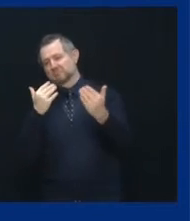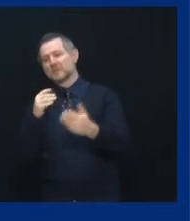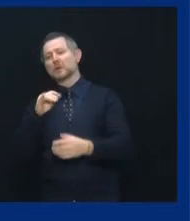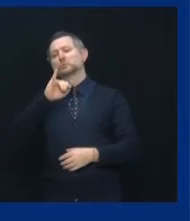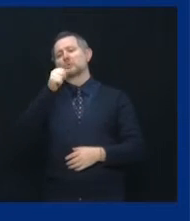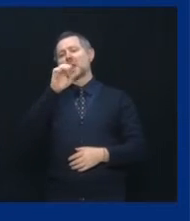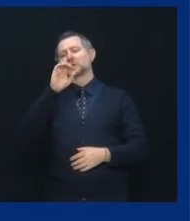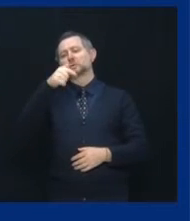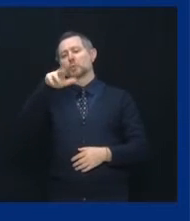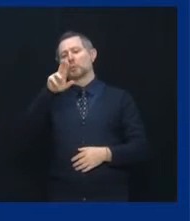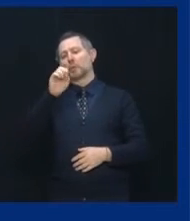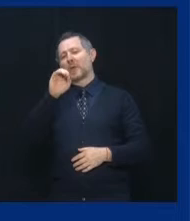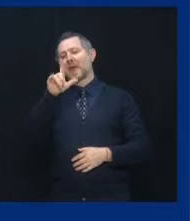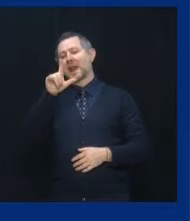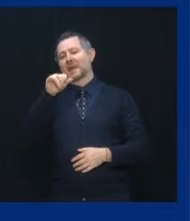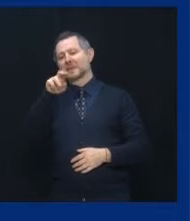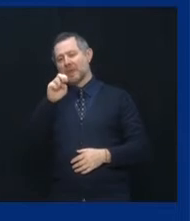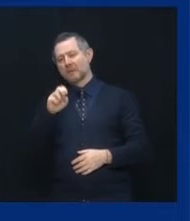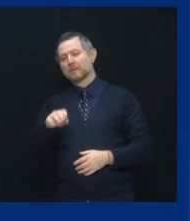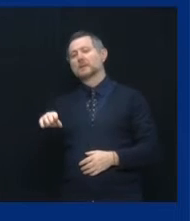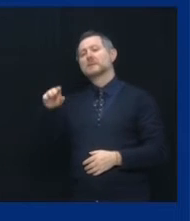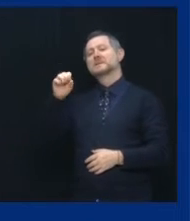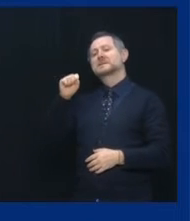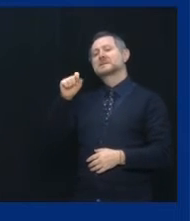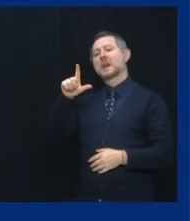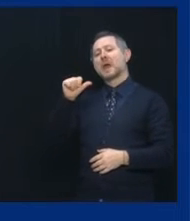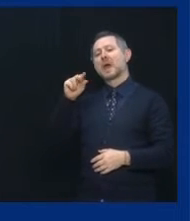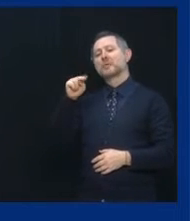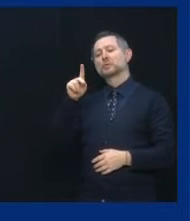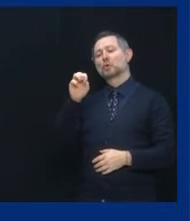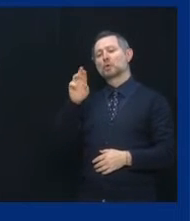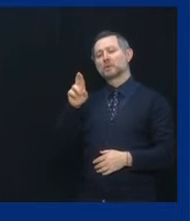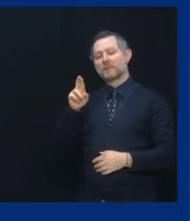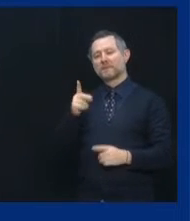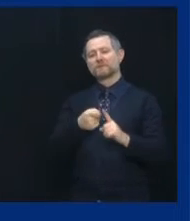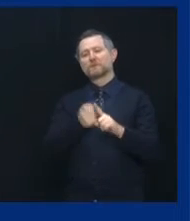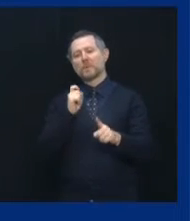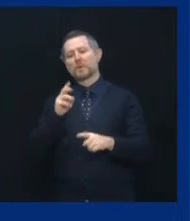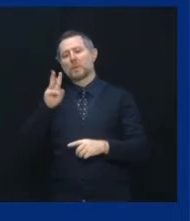WNYT. Jacqueline, your line is now open. Please unmute your microphone.